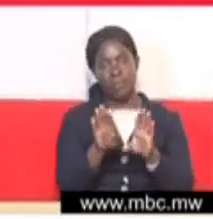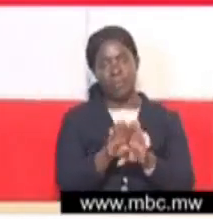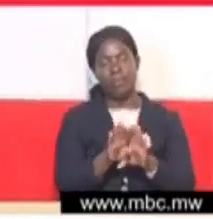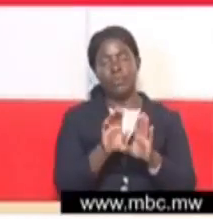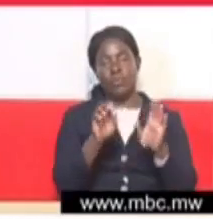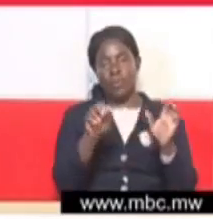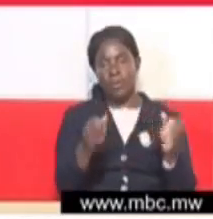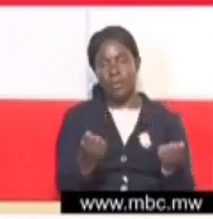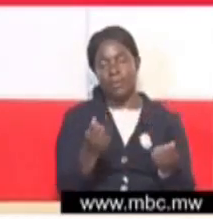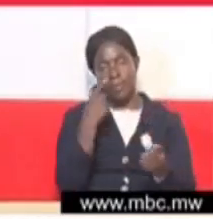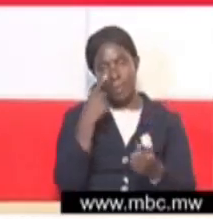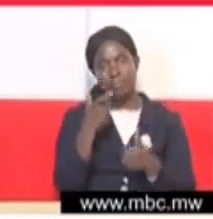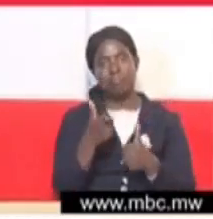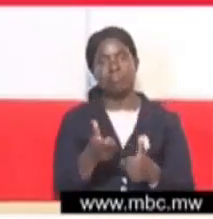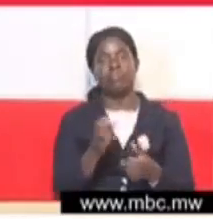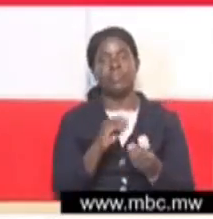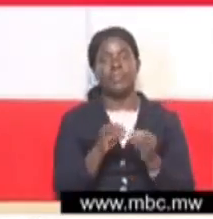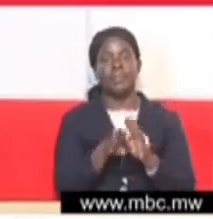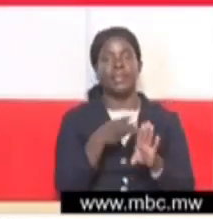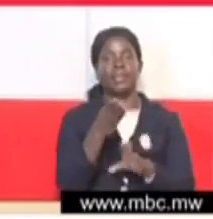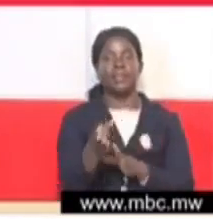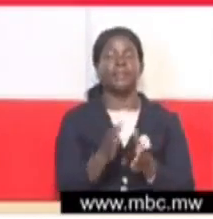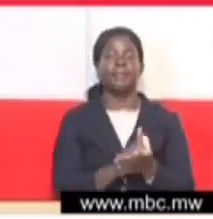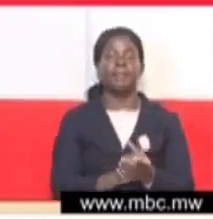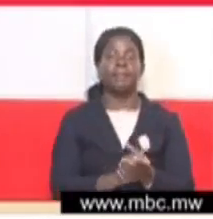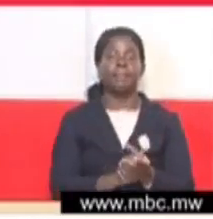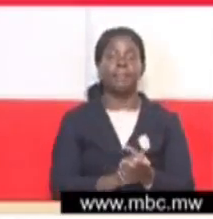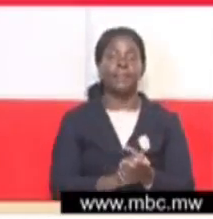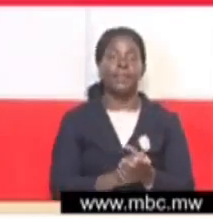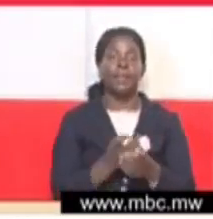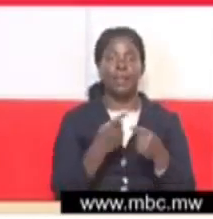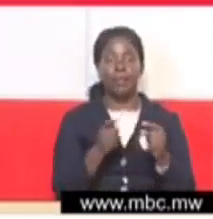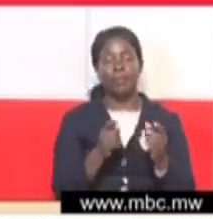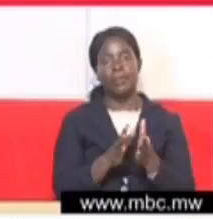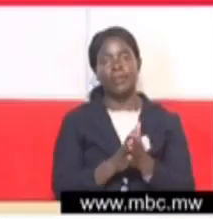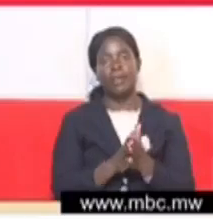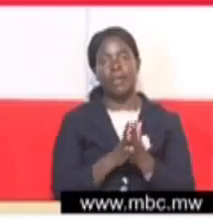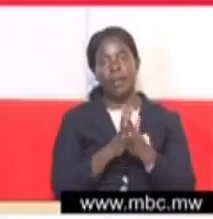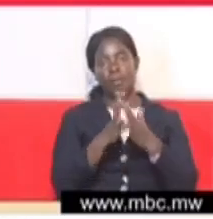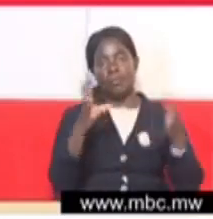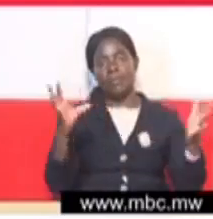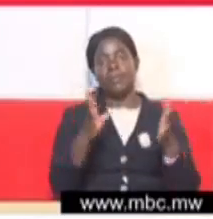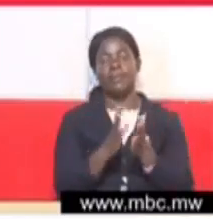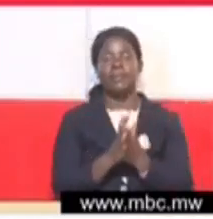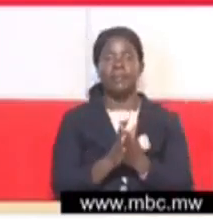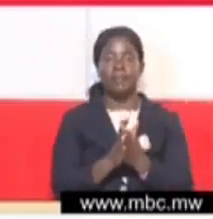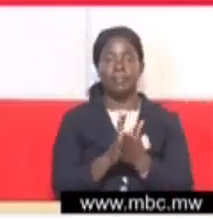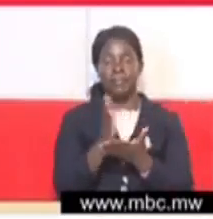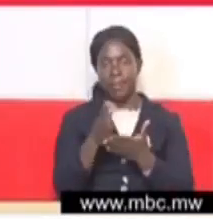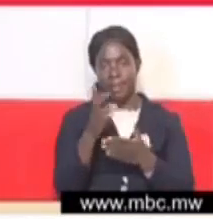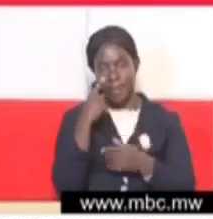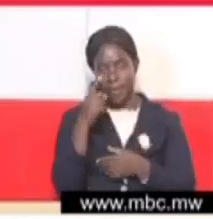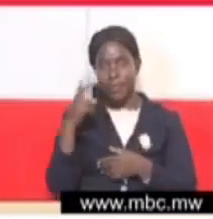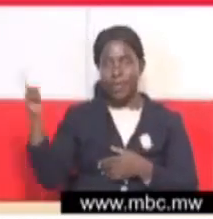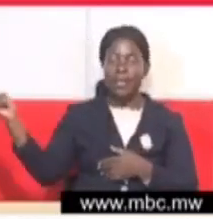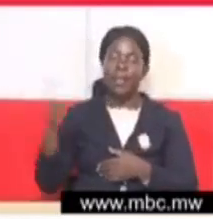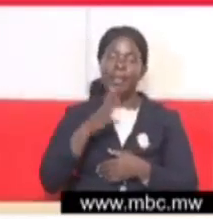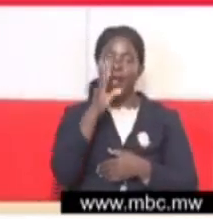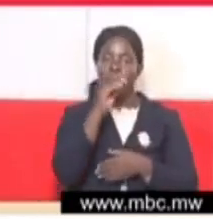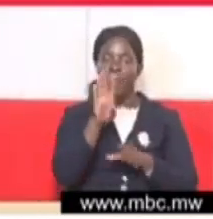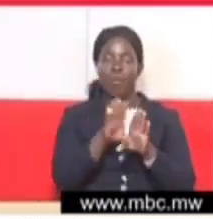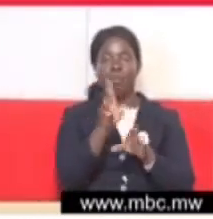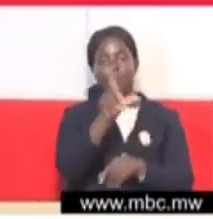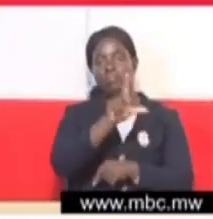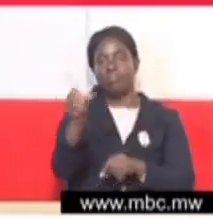tourism street carnival plays in bolstering tourism sector. Kamtukule made the remarks in Lilongwe during